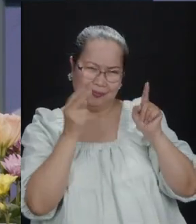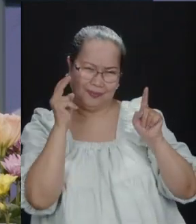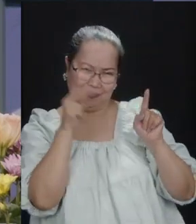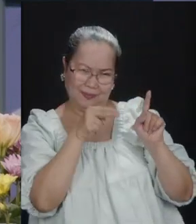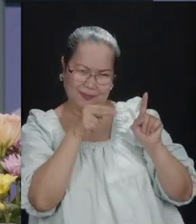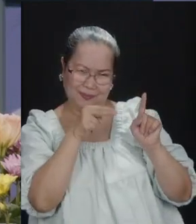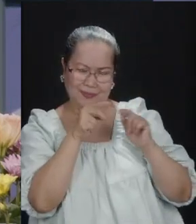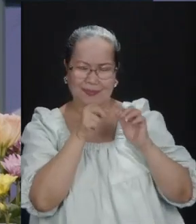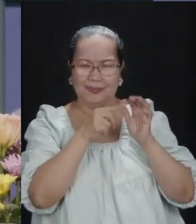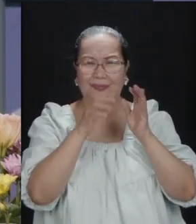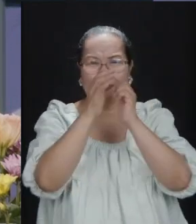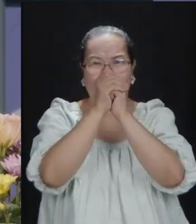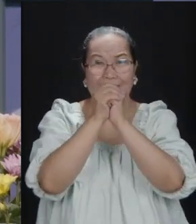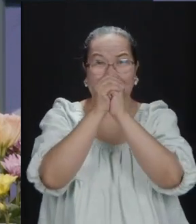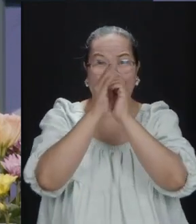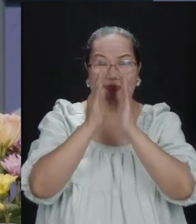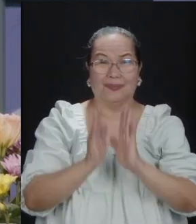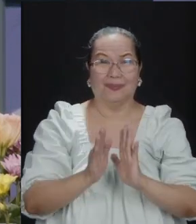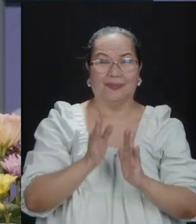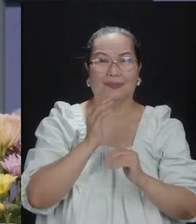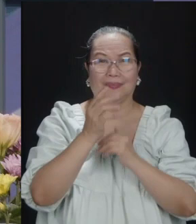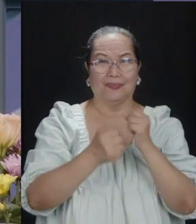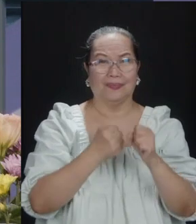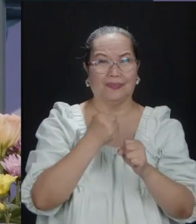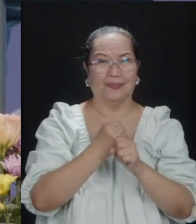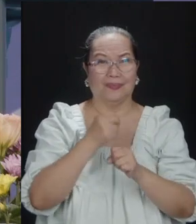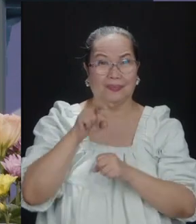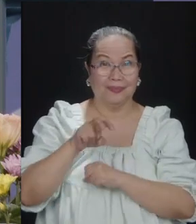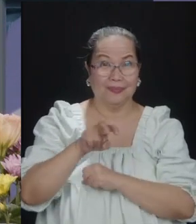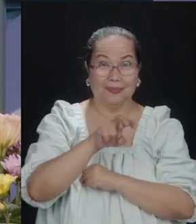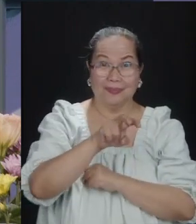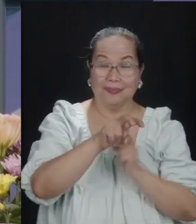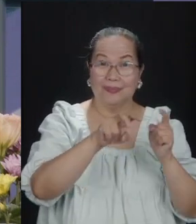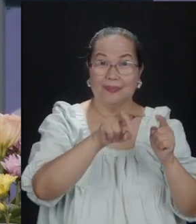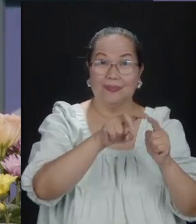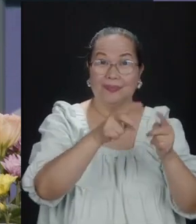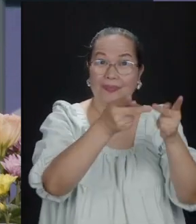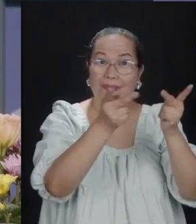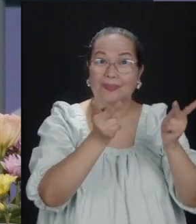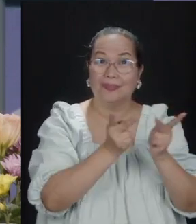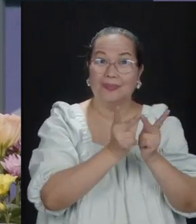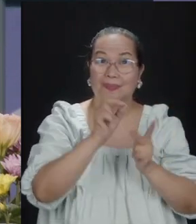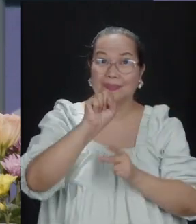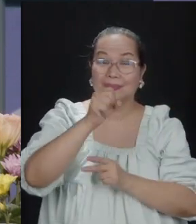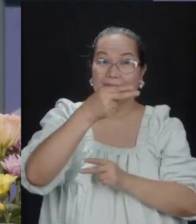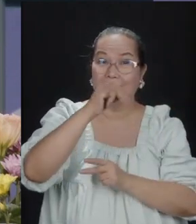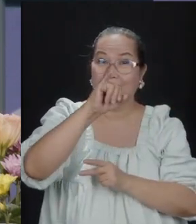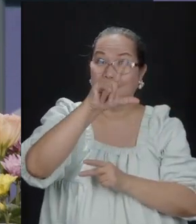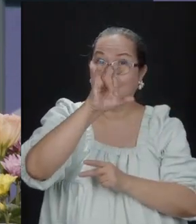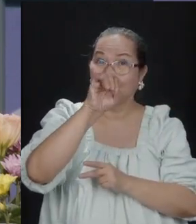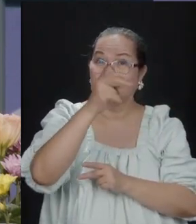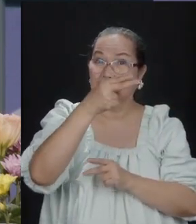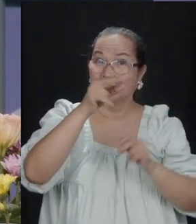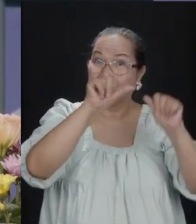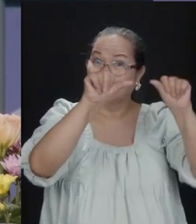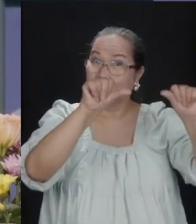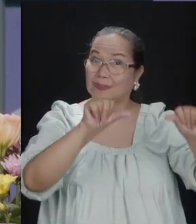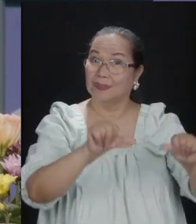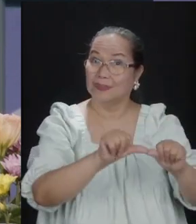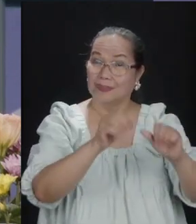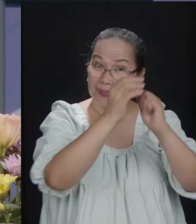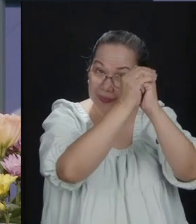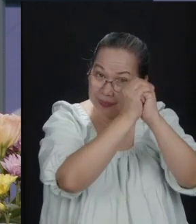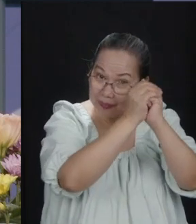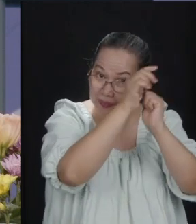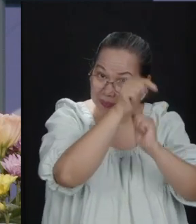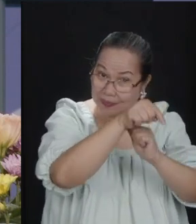were worshipers, and year by year, they will travel to Shiloh, where the Ark of the Covenant was, in obedience